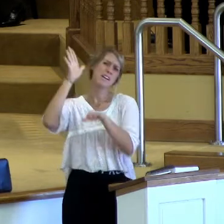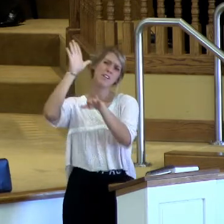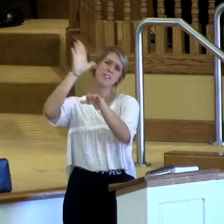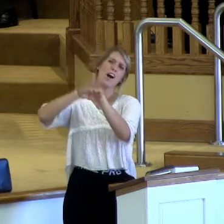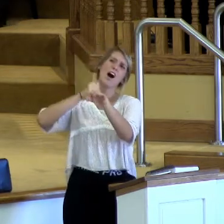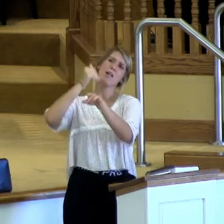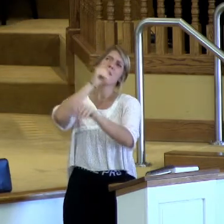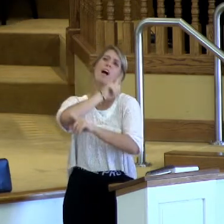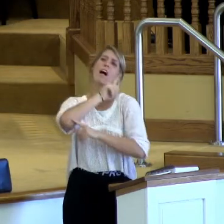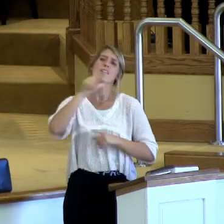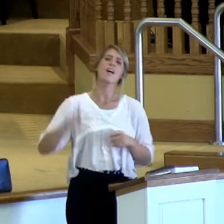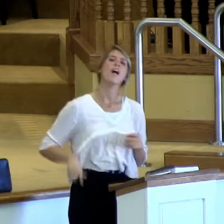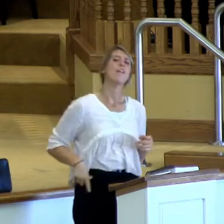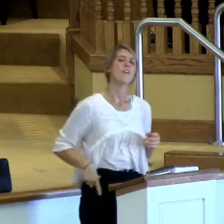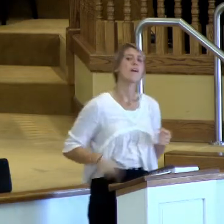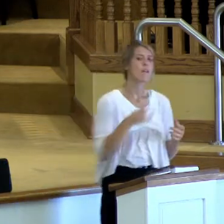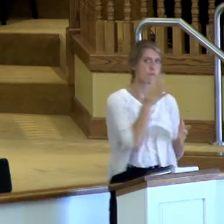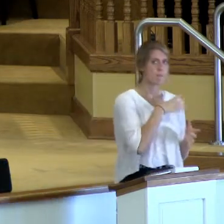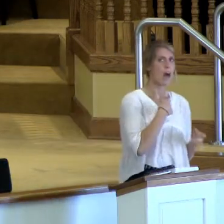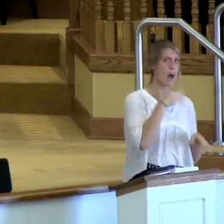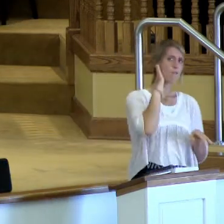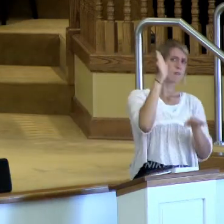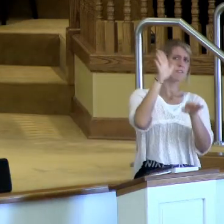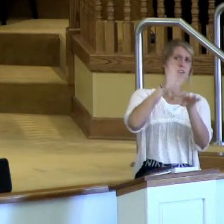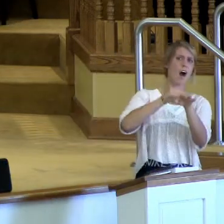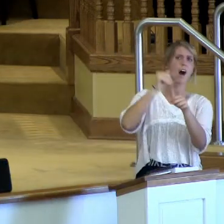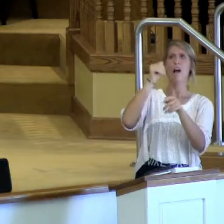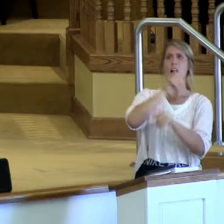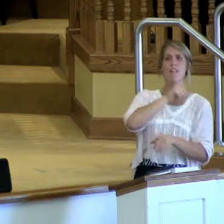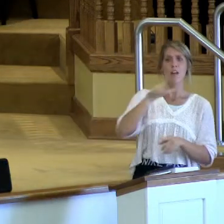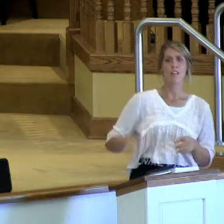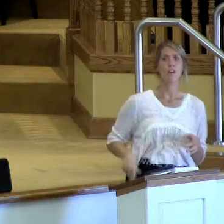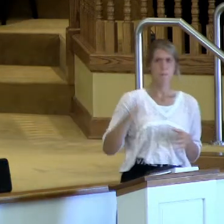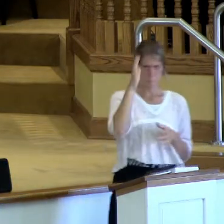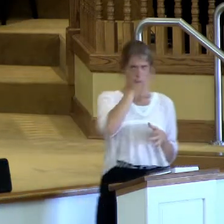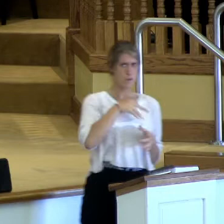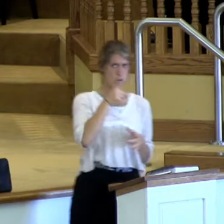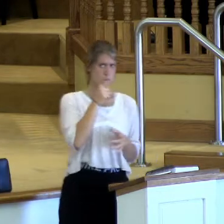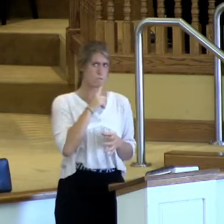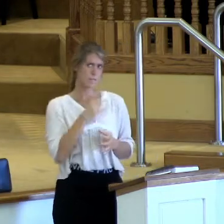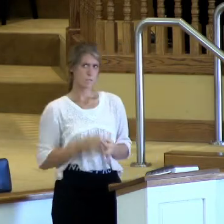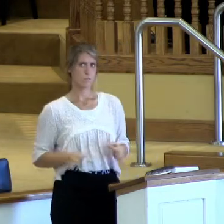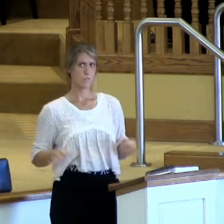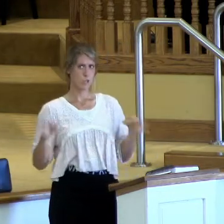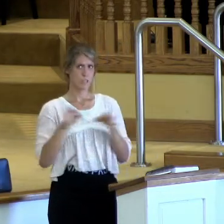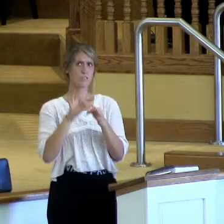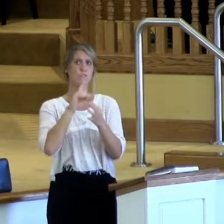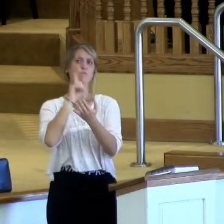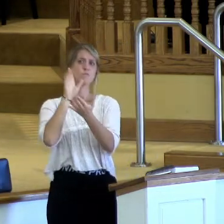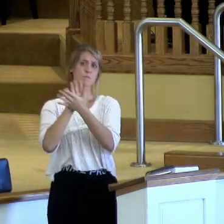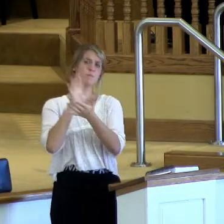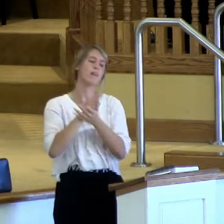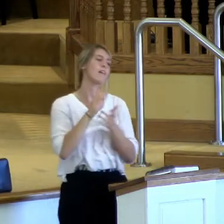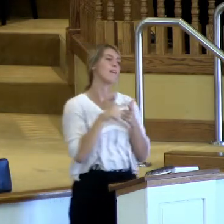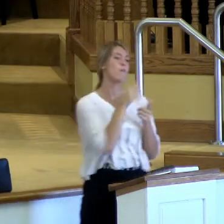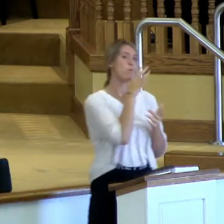I will call upon the Lord, who is worthy.